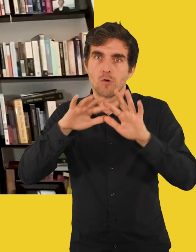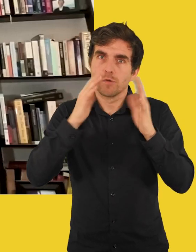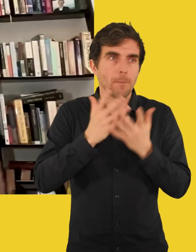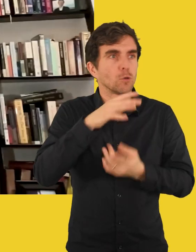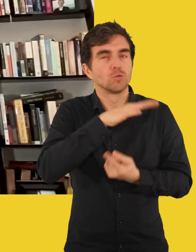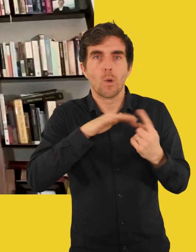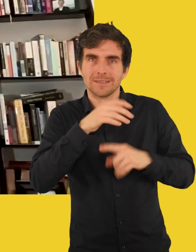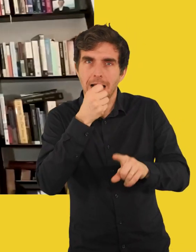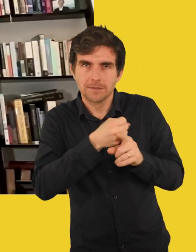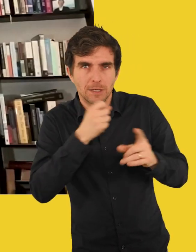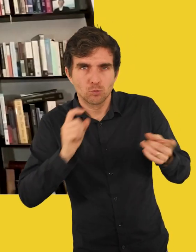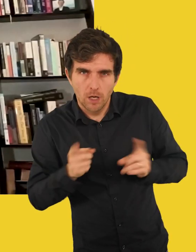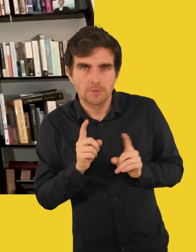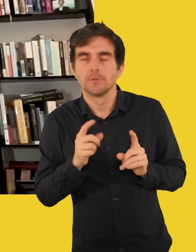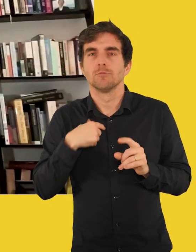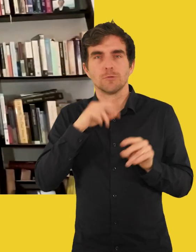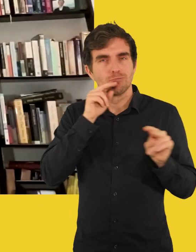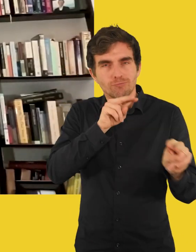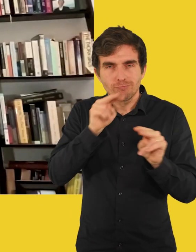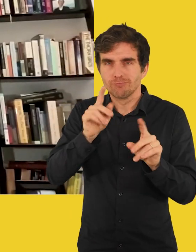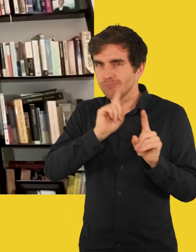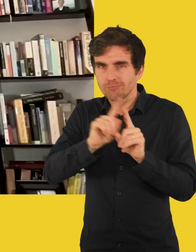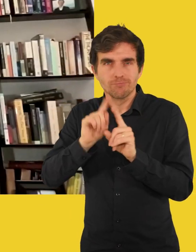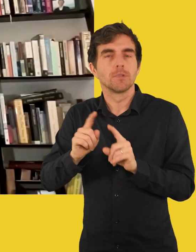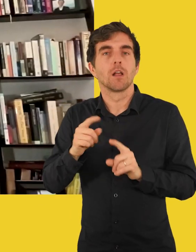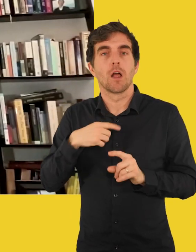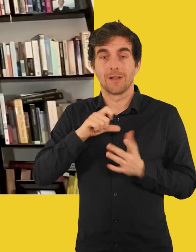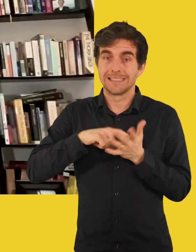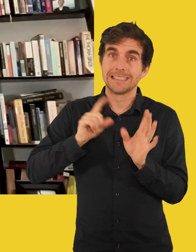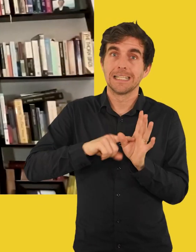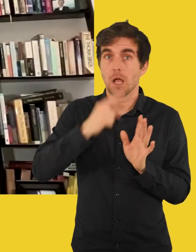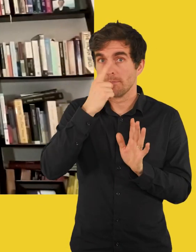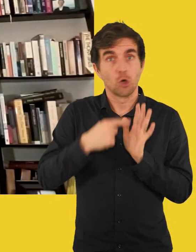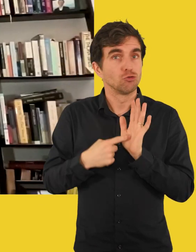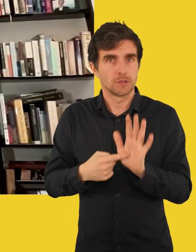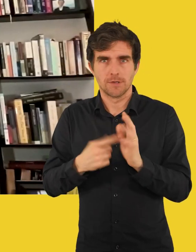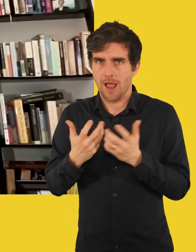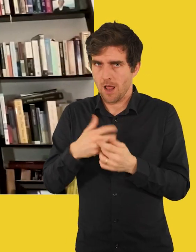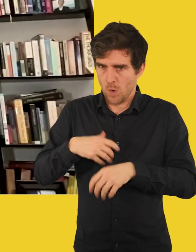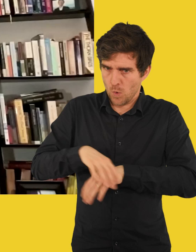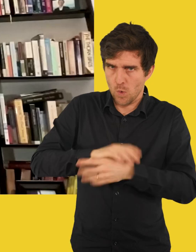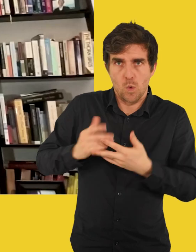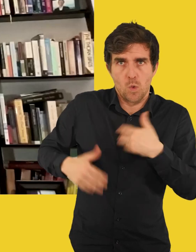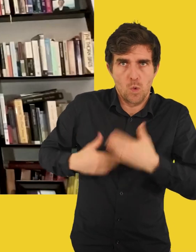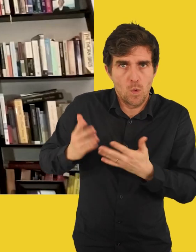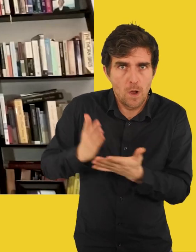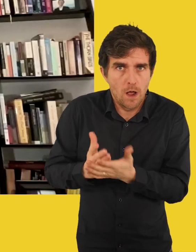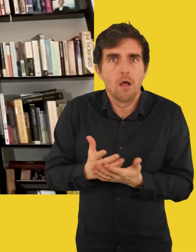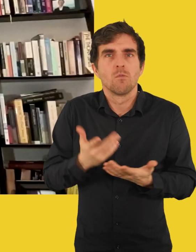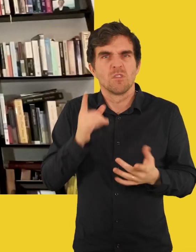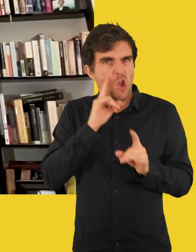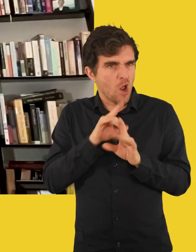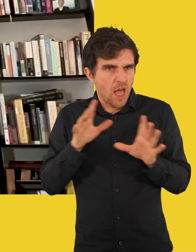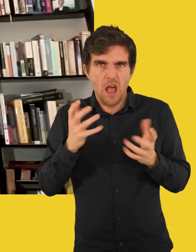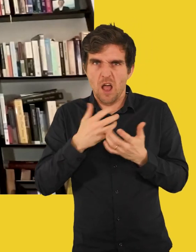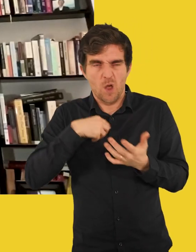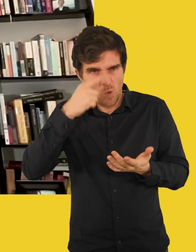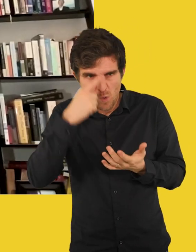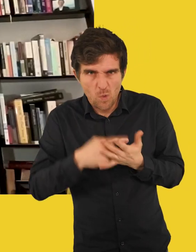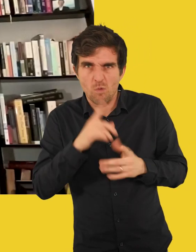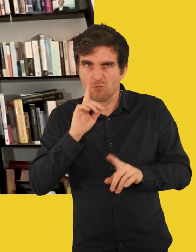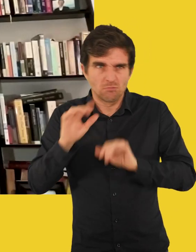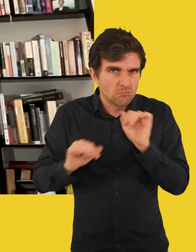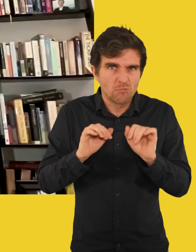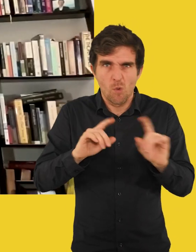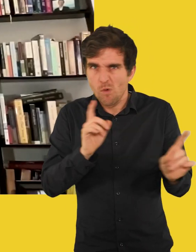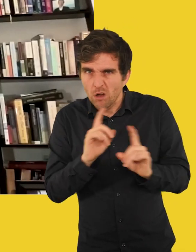global social impacts. But also we've been looking at how we can put the city portrait into practice and what this starts to look like when we think about